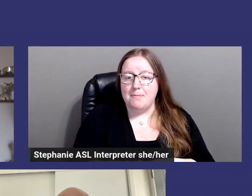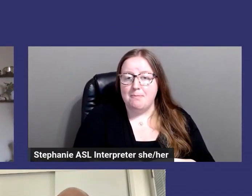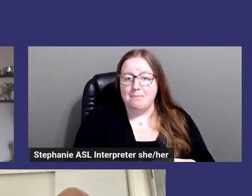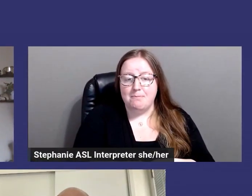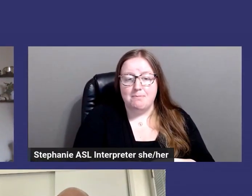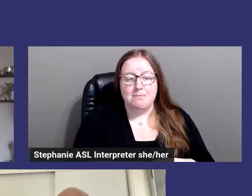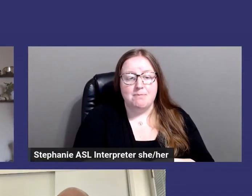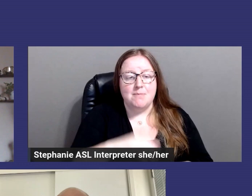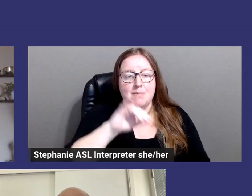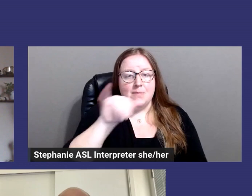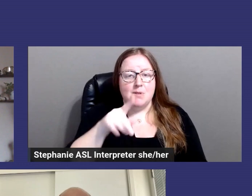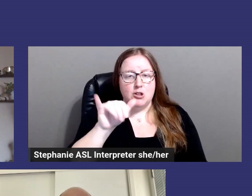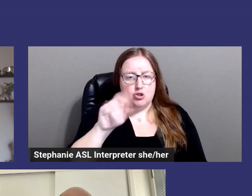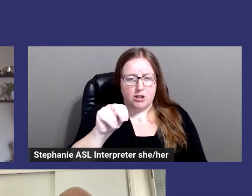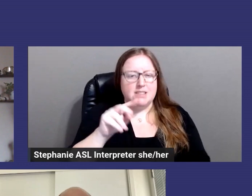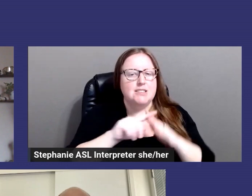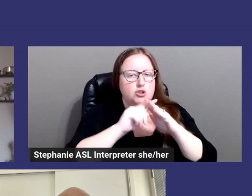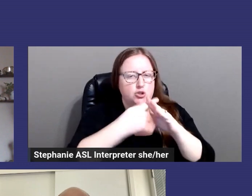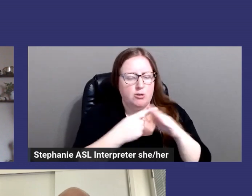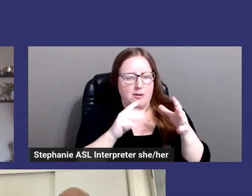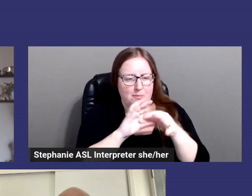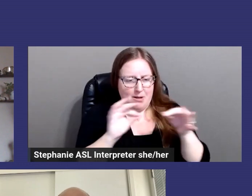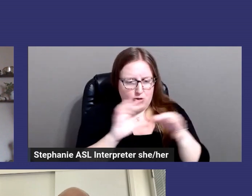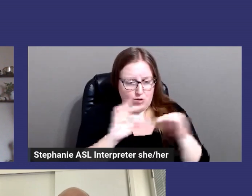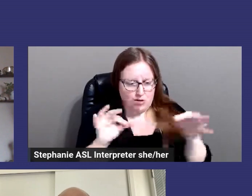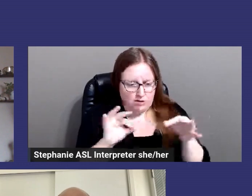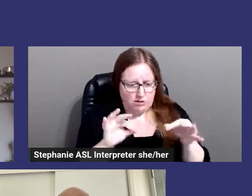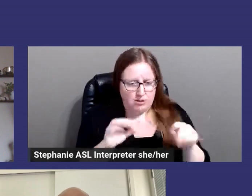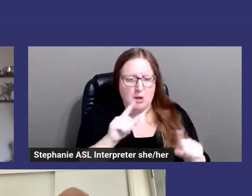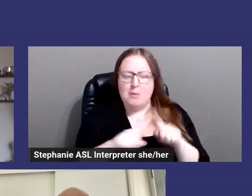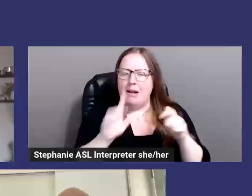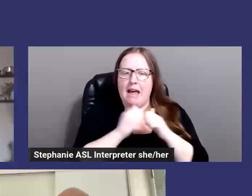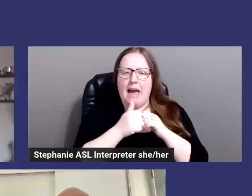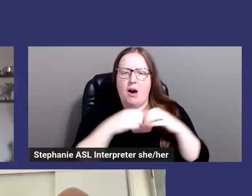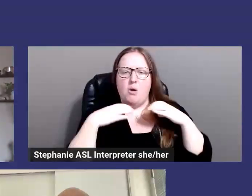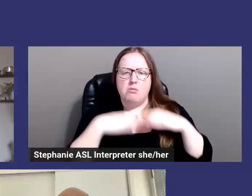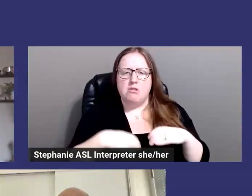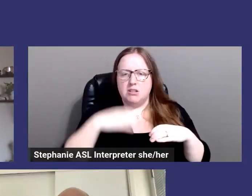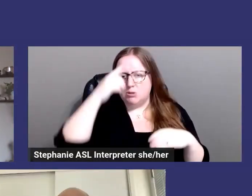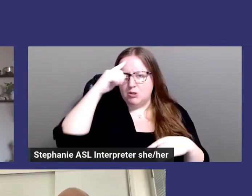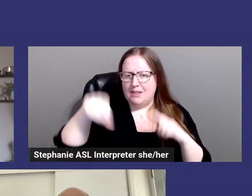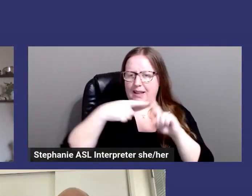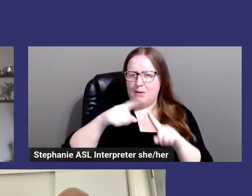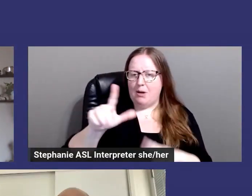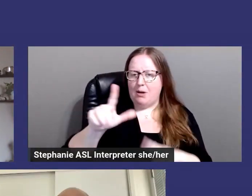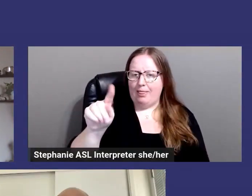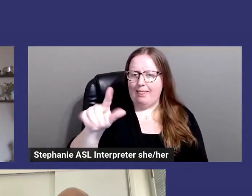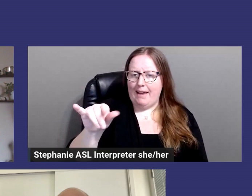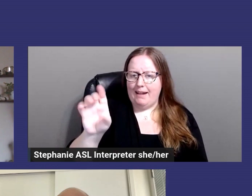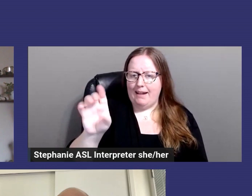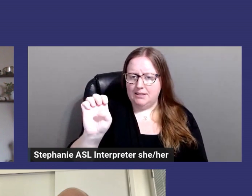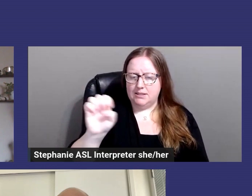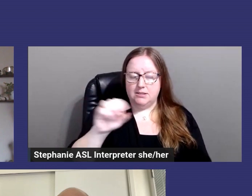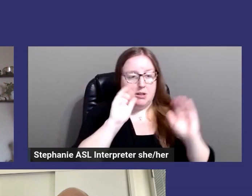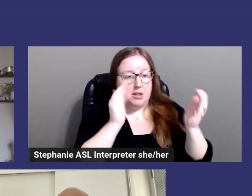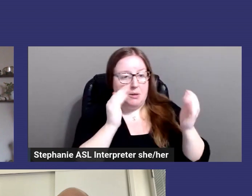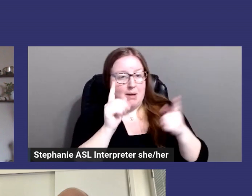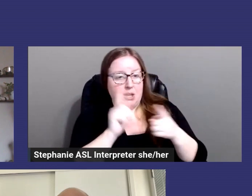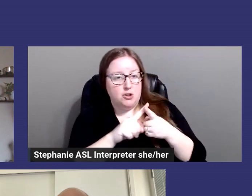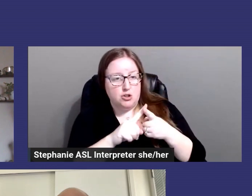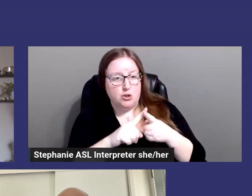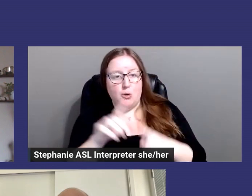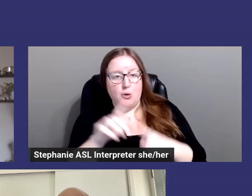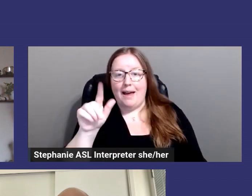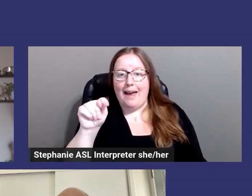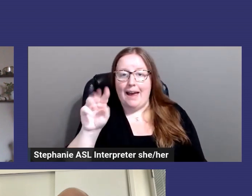Justin started hinting on it, but I want to get an idea of how customers should think about Lattice compared to App Mesh